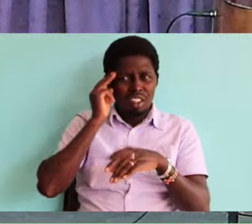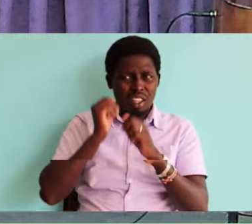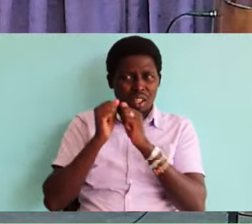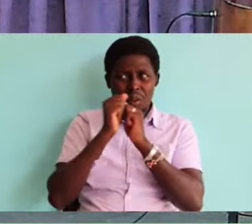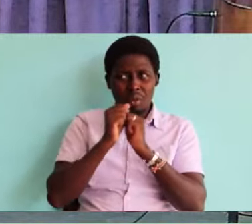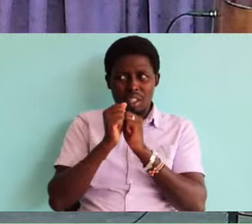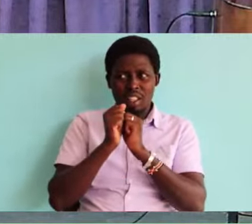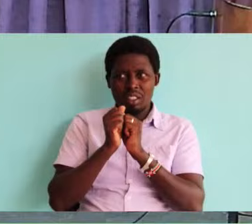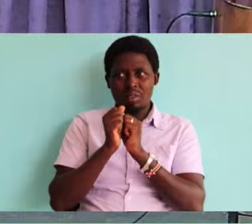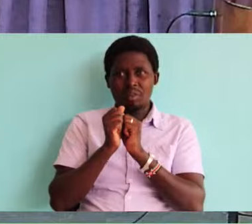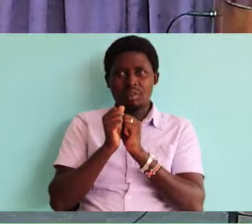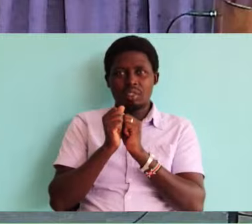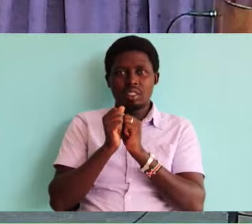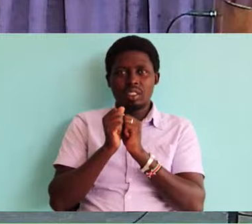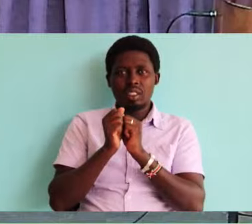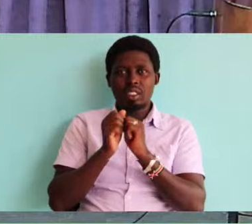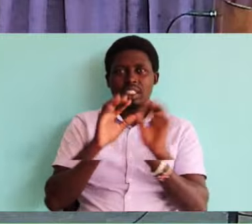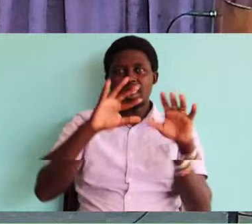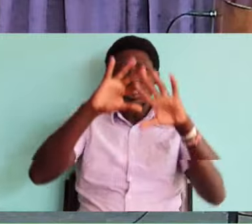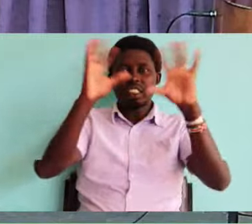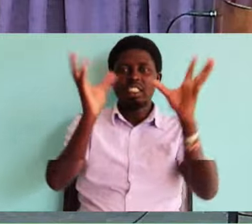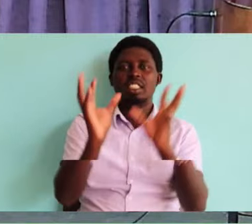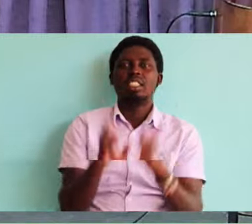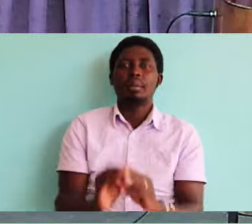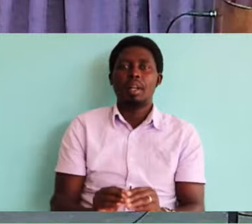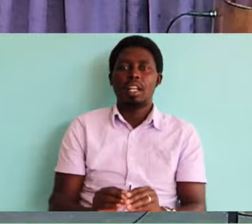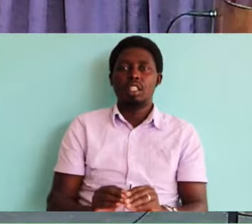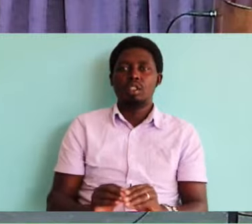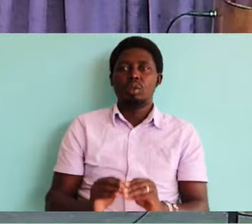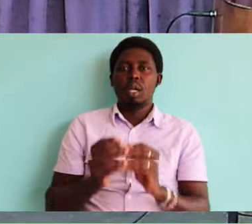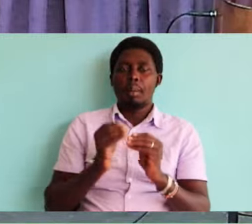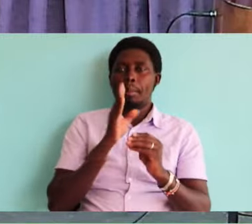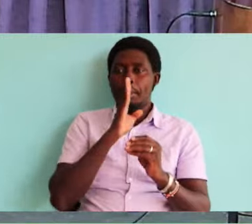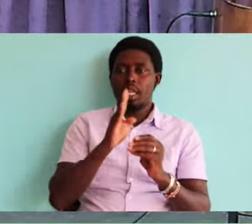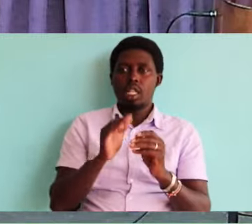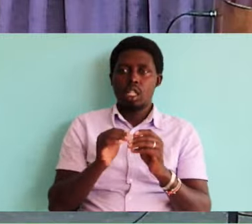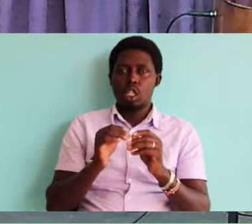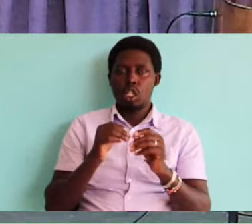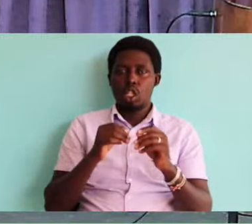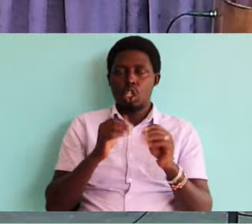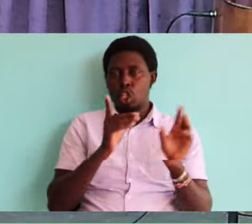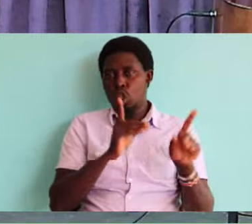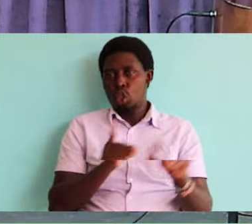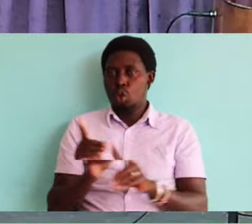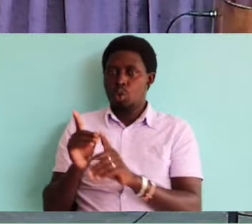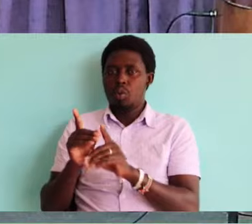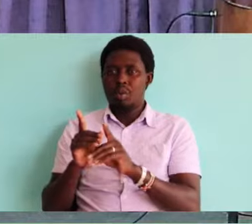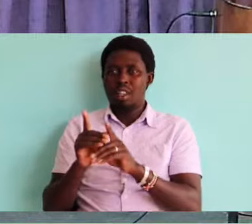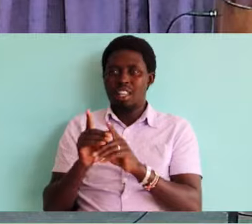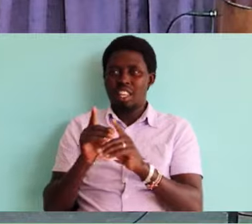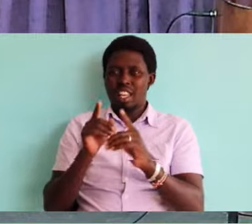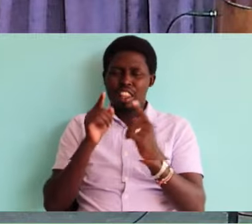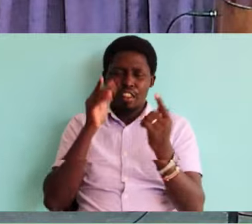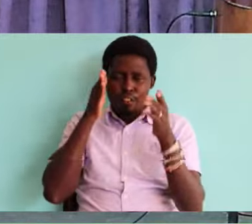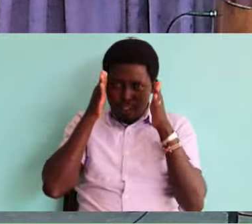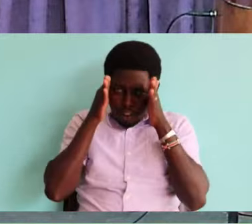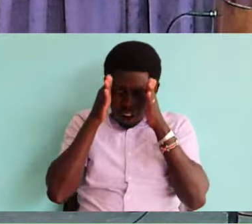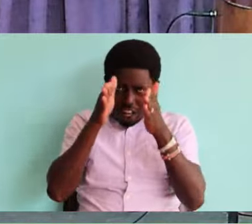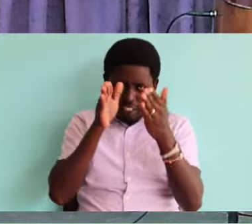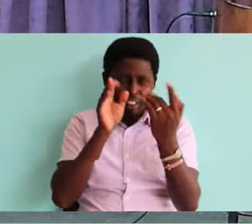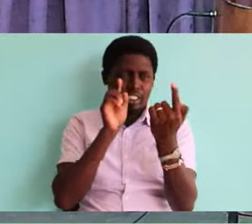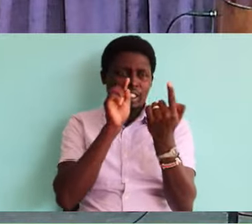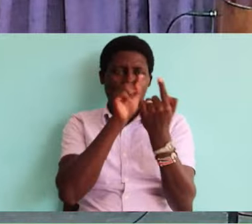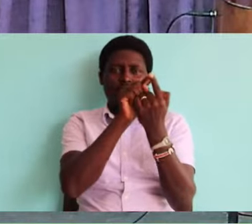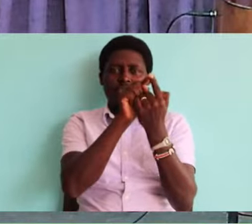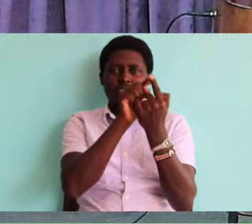thought of summarizing what we have looked at so far. The aim of this series has been to remind and